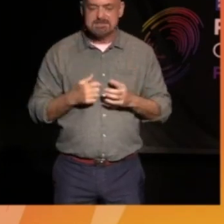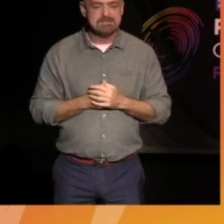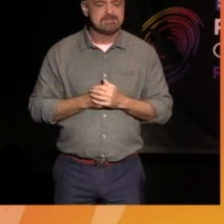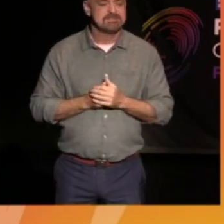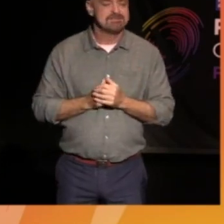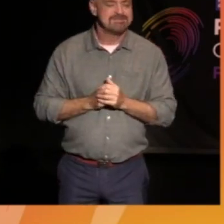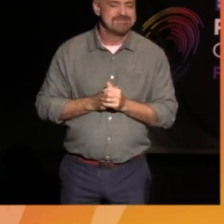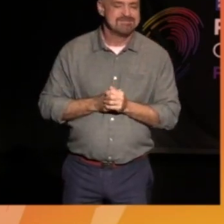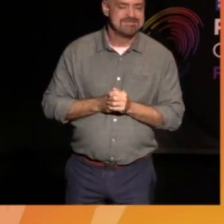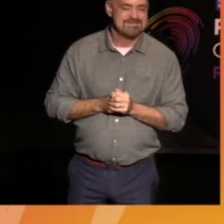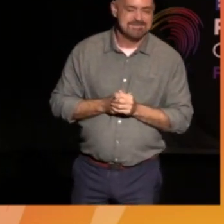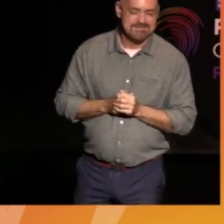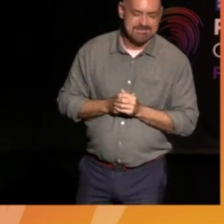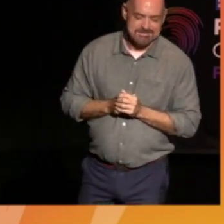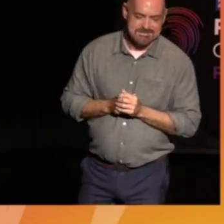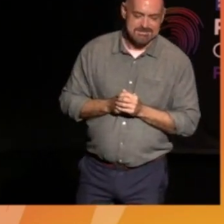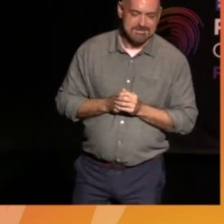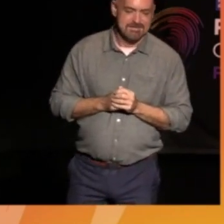Yeah.